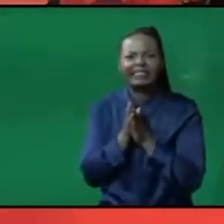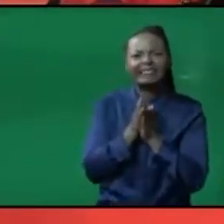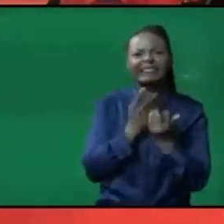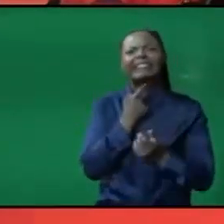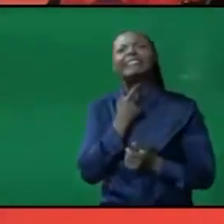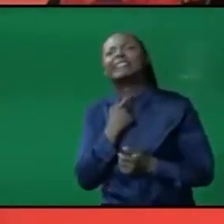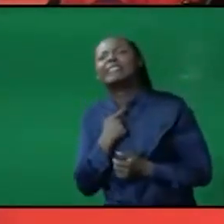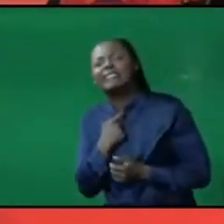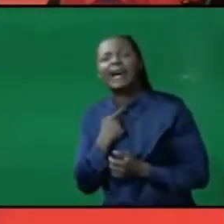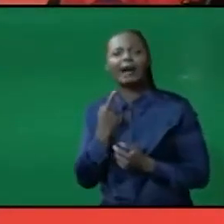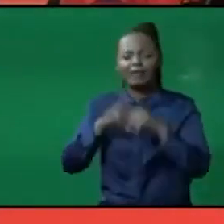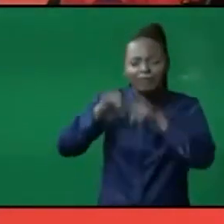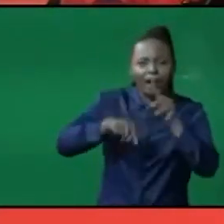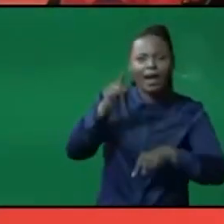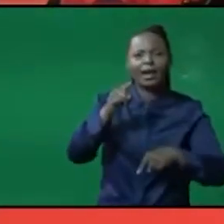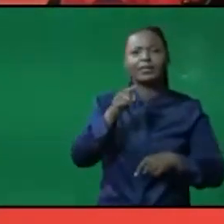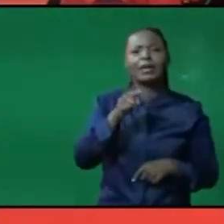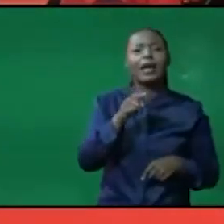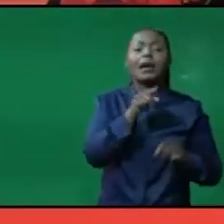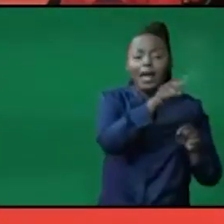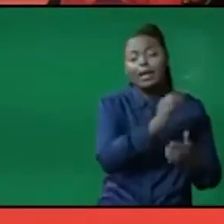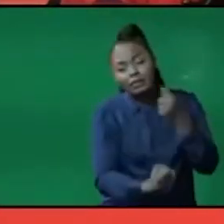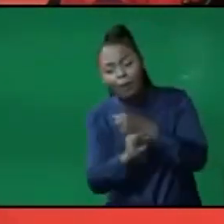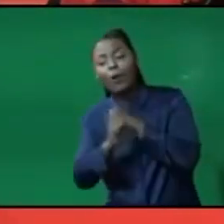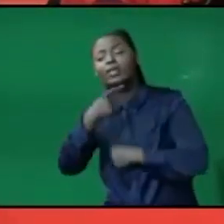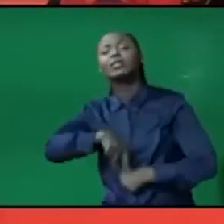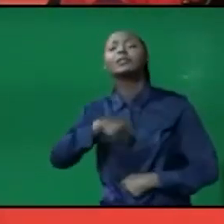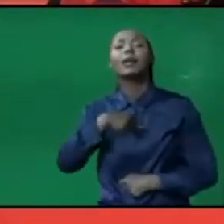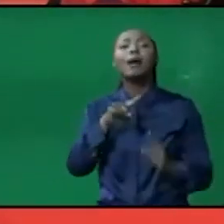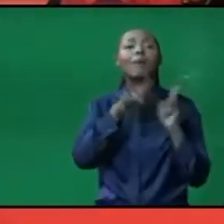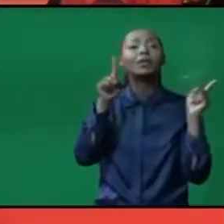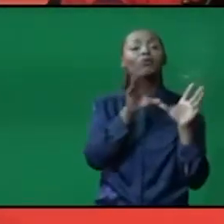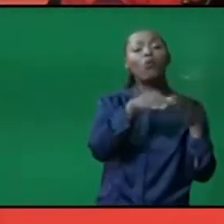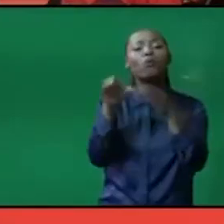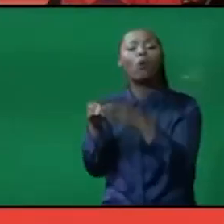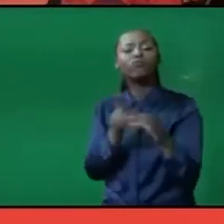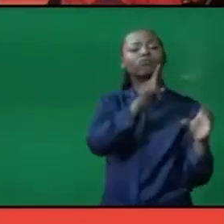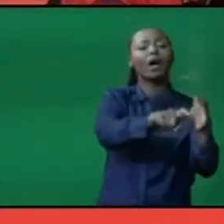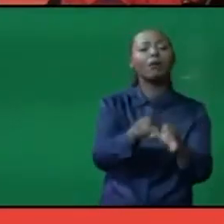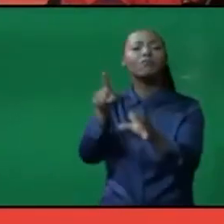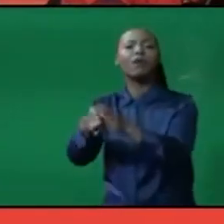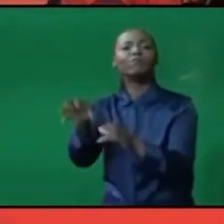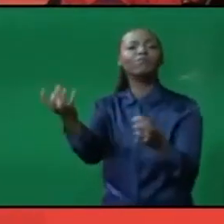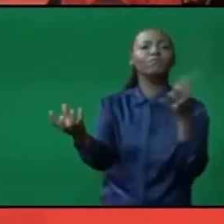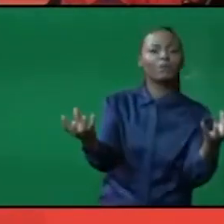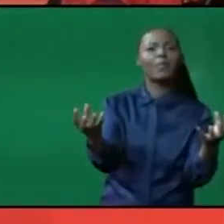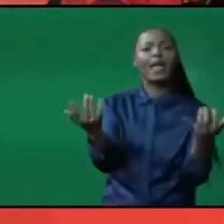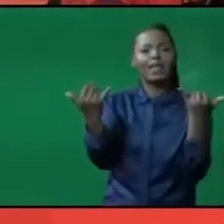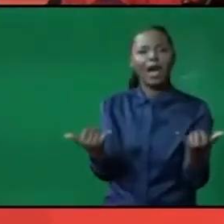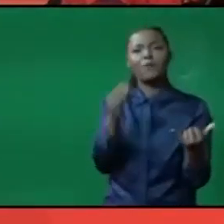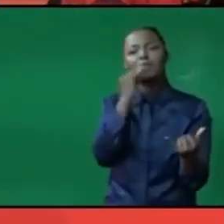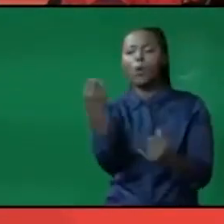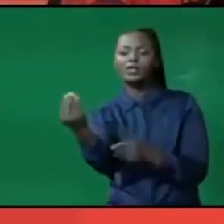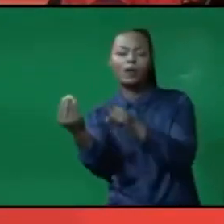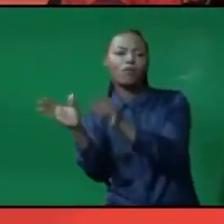They both support Julius Malema, but they've got two groups, two WhatsApp groups. WhatsApp group for this